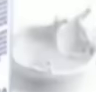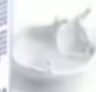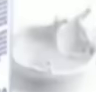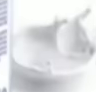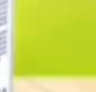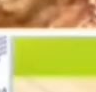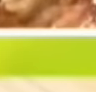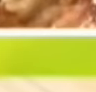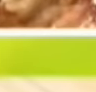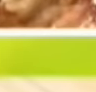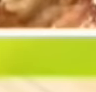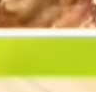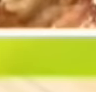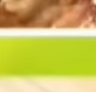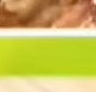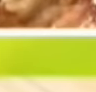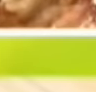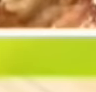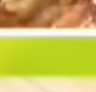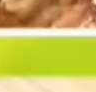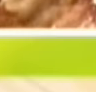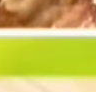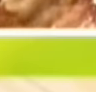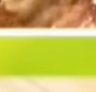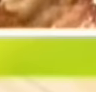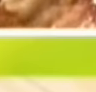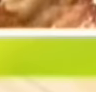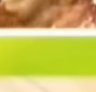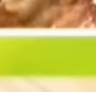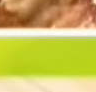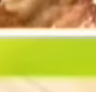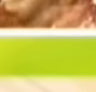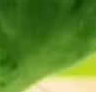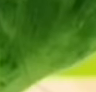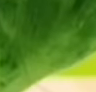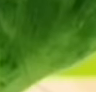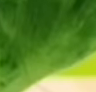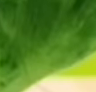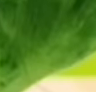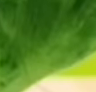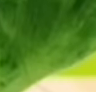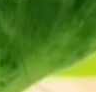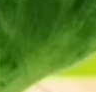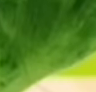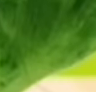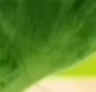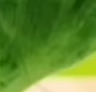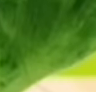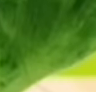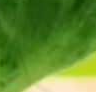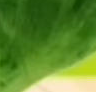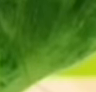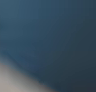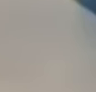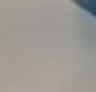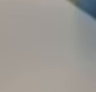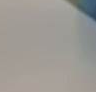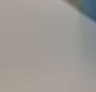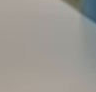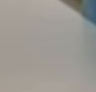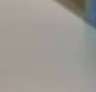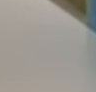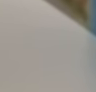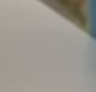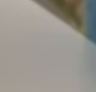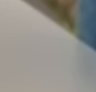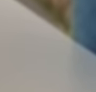for $2.50. Center Cut Pork Chops, $2.69 per pound. Iceberg Lettuce, $1.99 each. Donate your